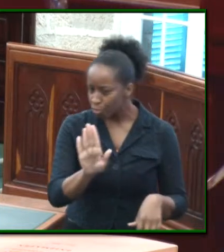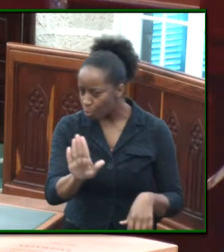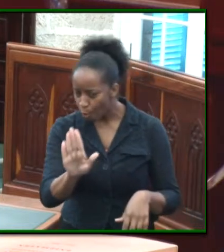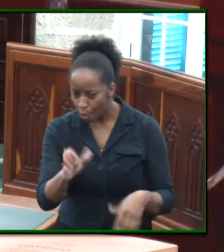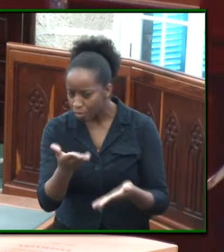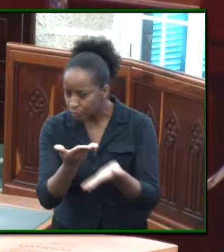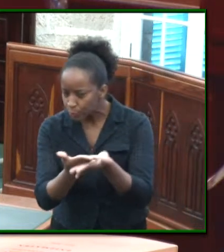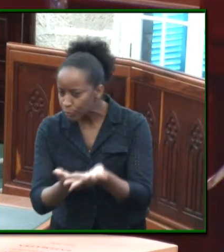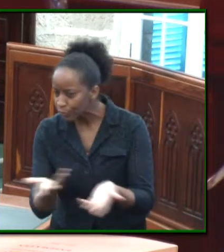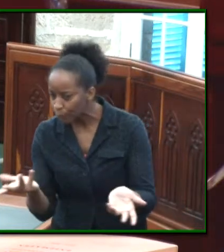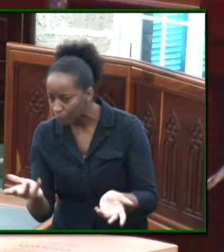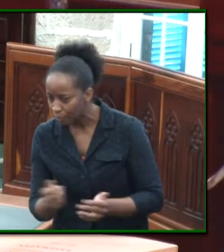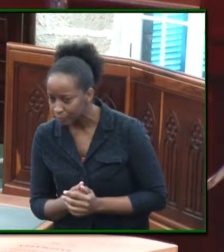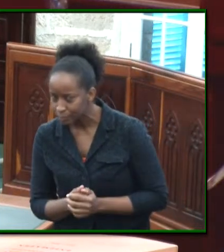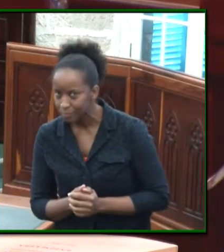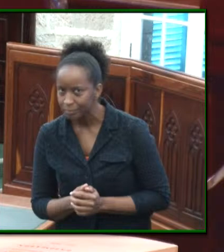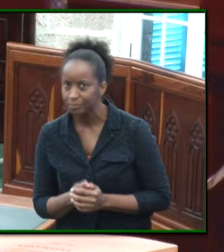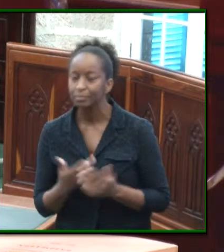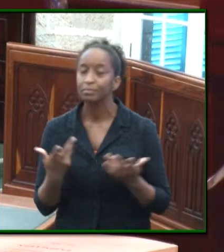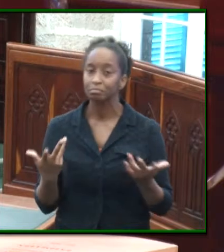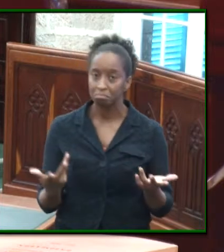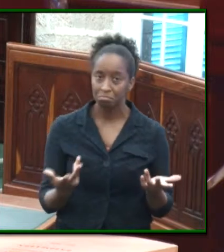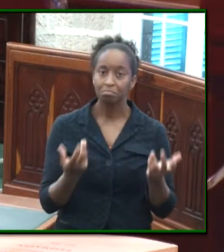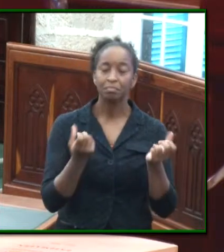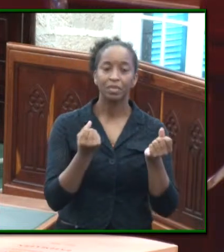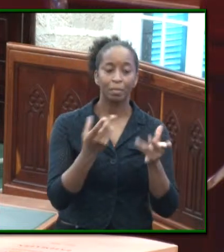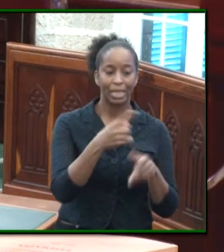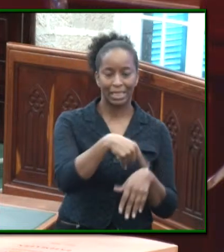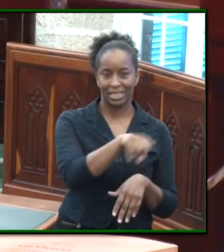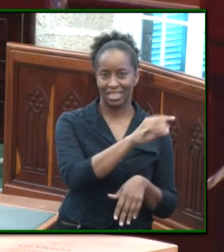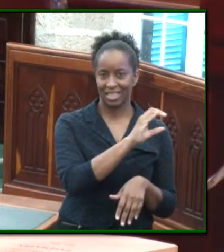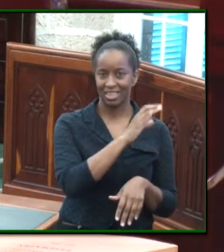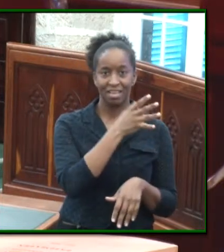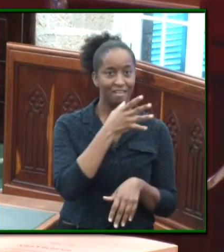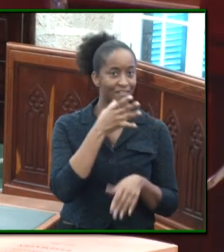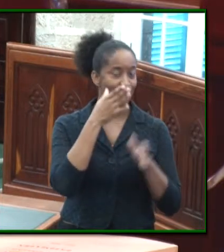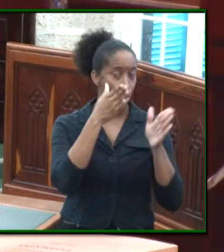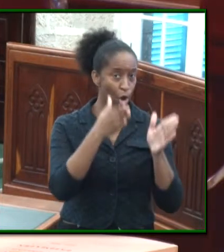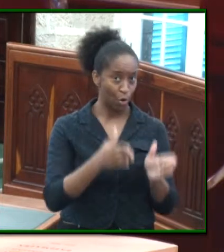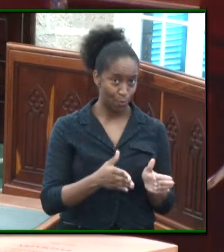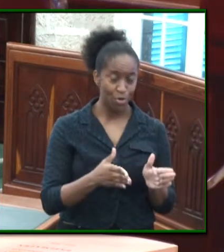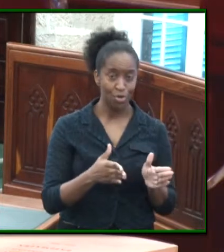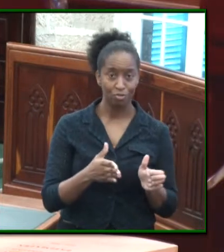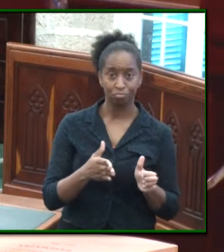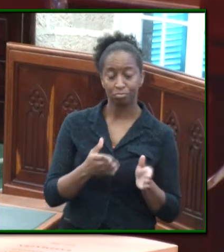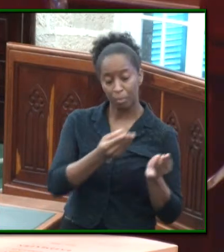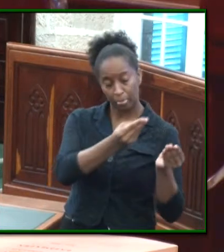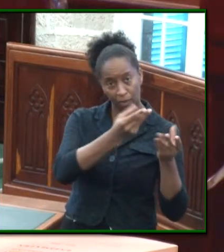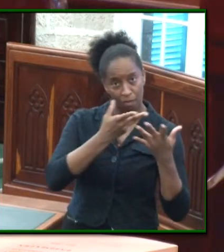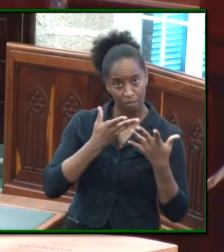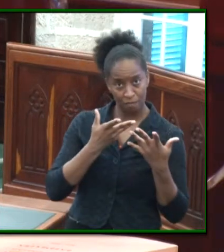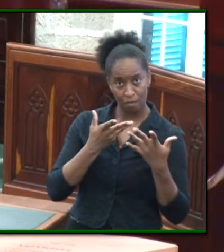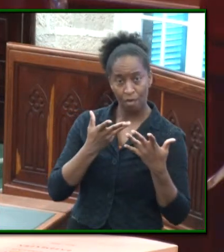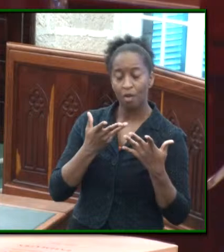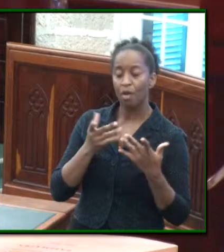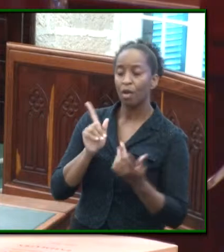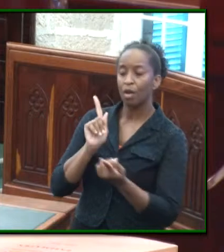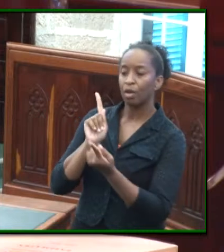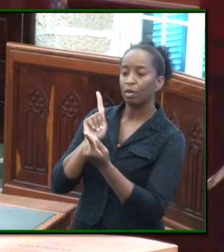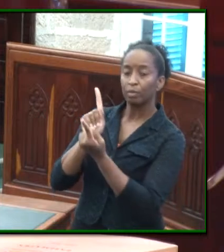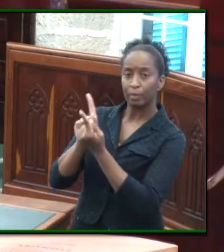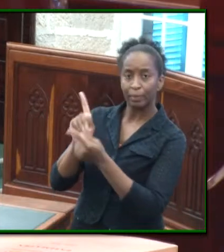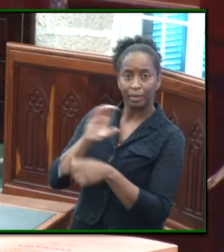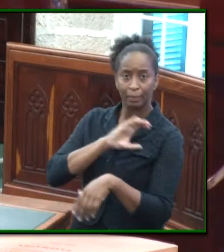gone to the police station to report theft and have even identified possible suspects, but the process is